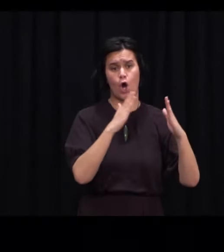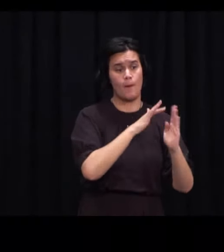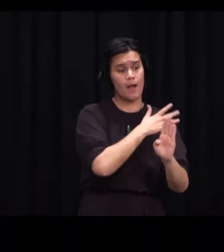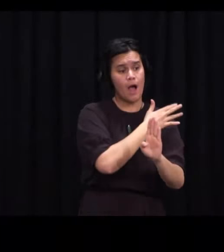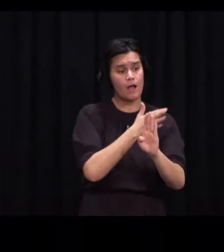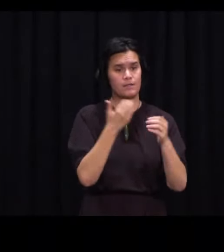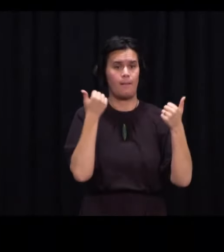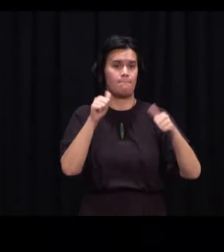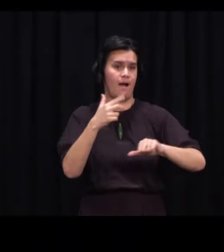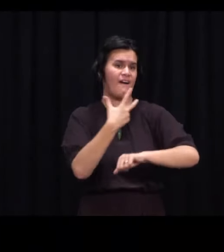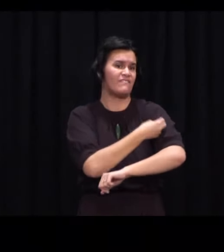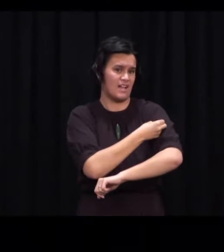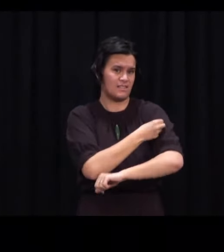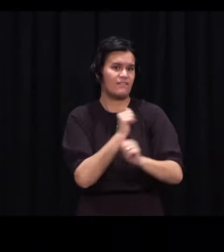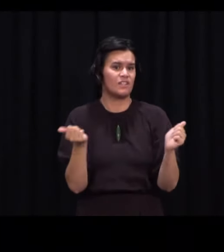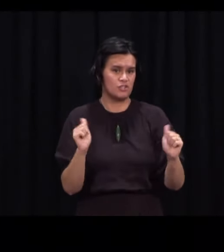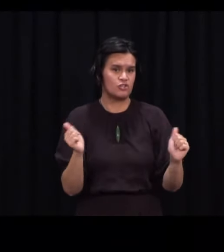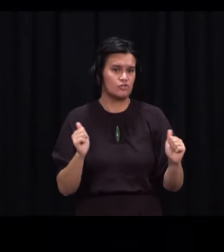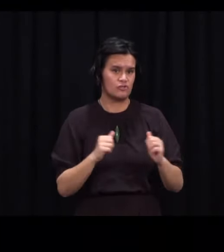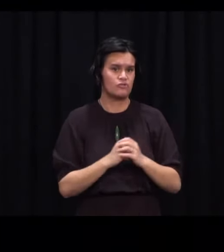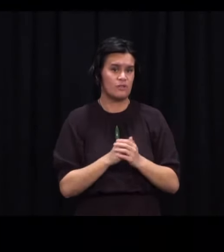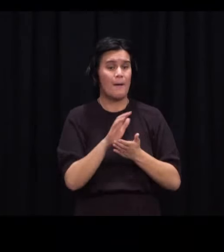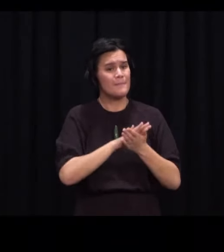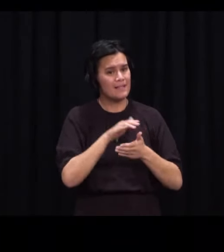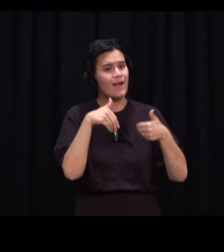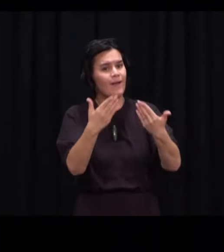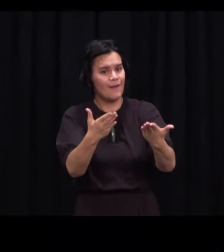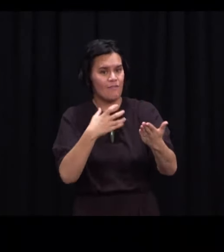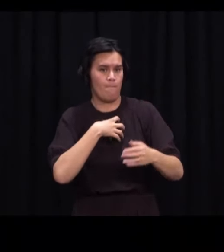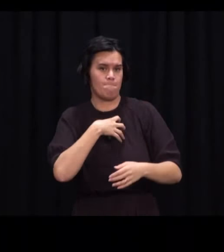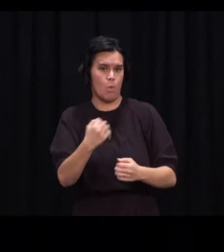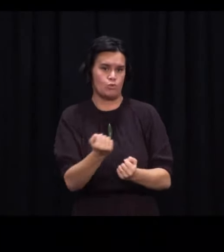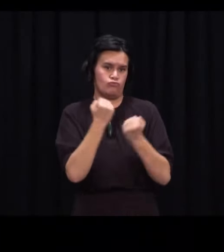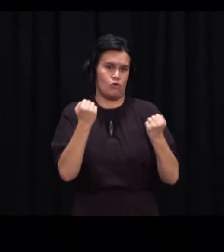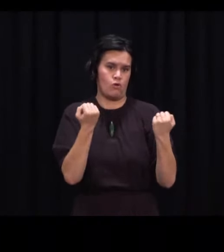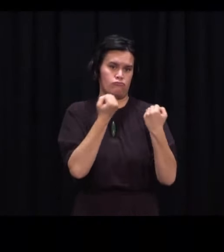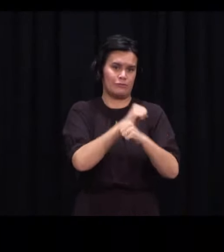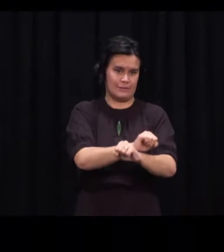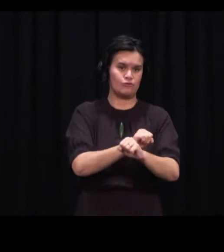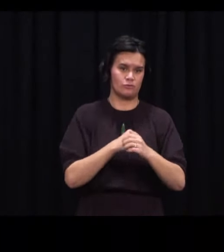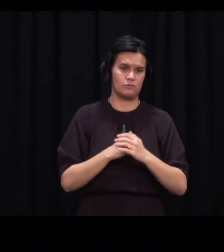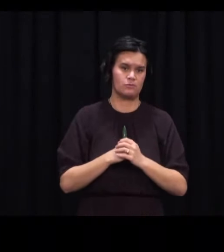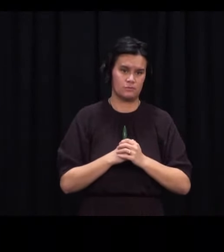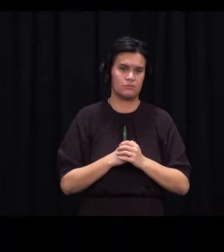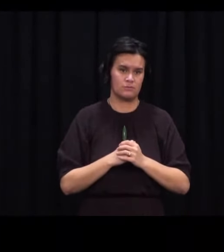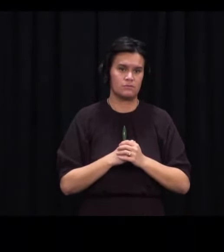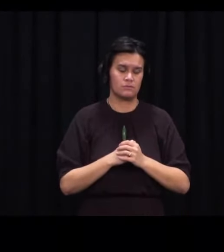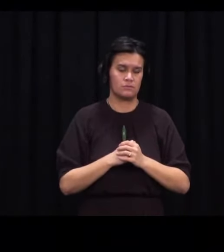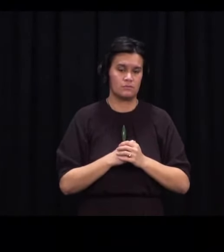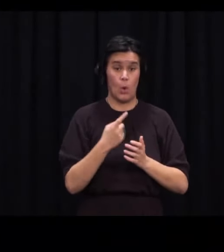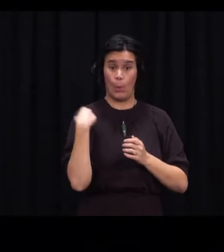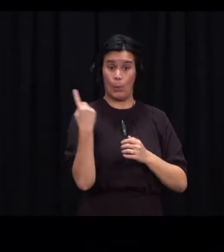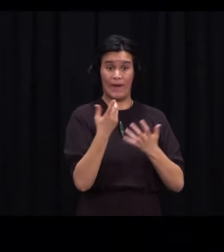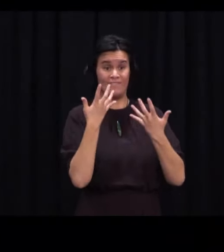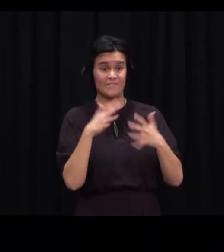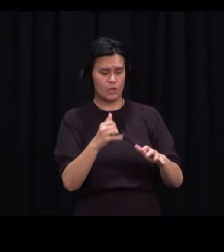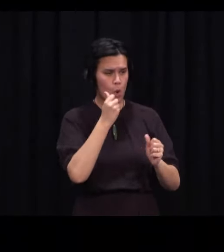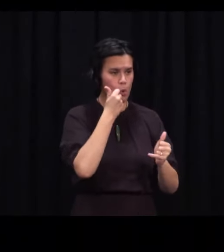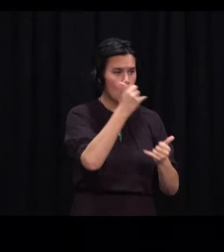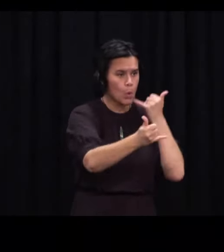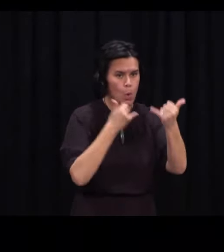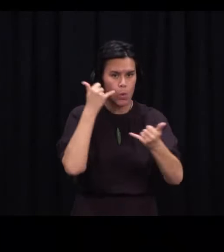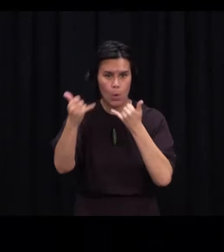been. This will give you an extra layer of protection in this outbreak. We have been doing direct outreach to all our over